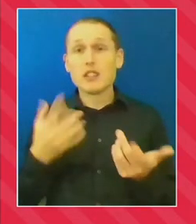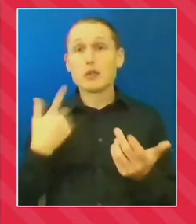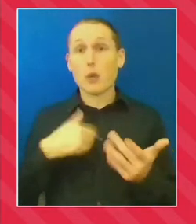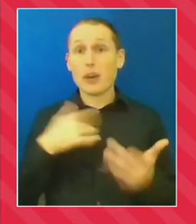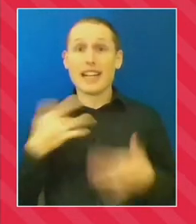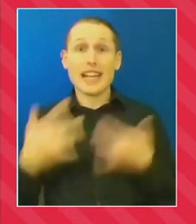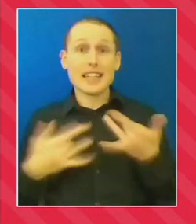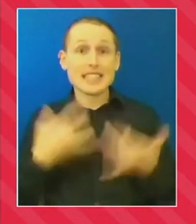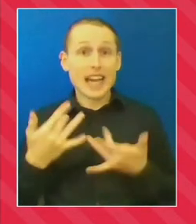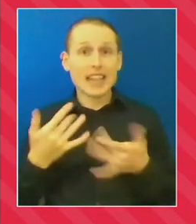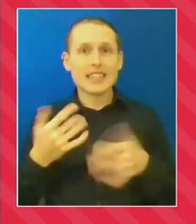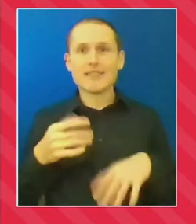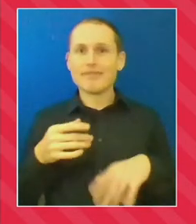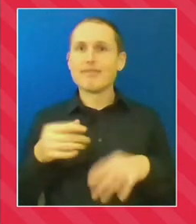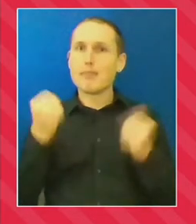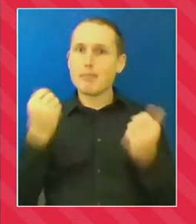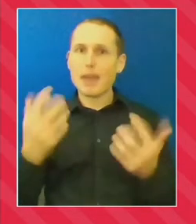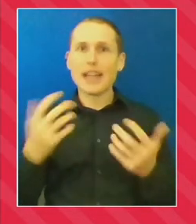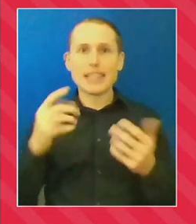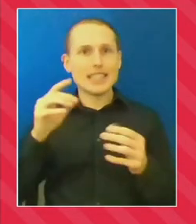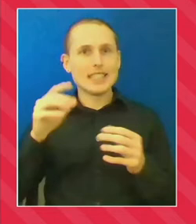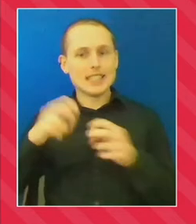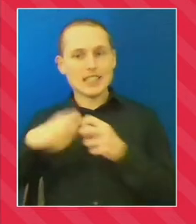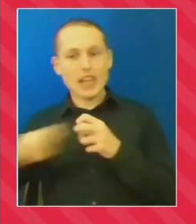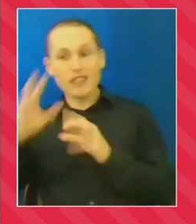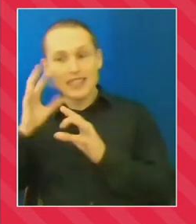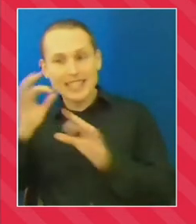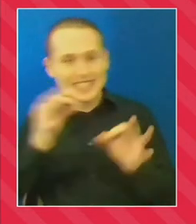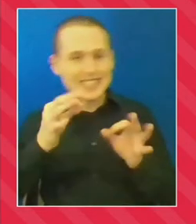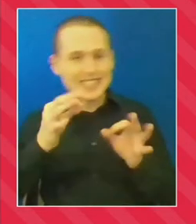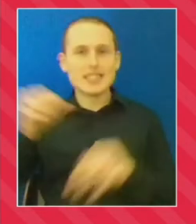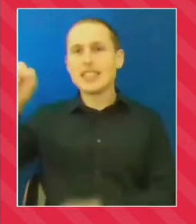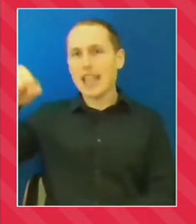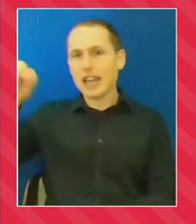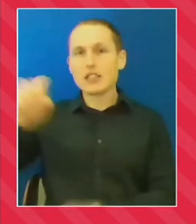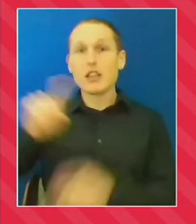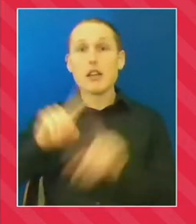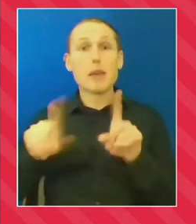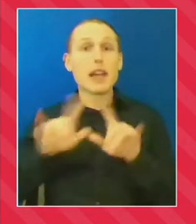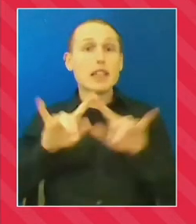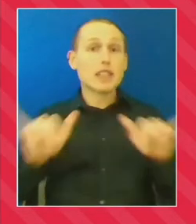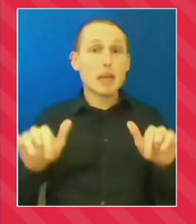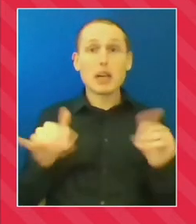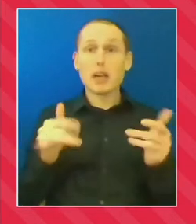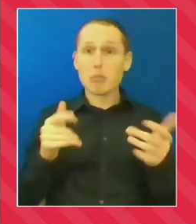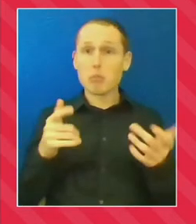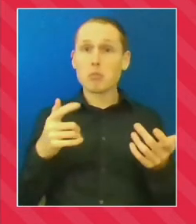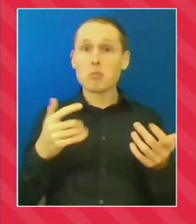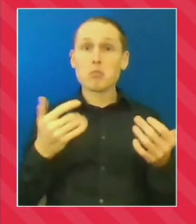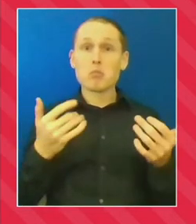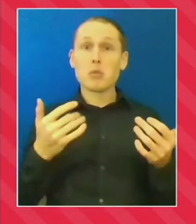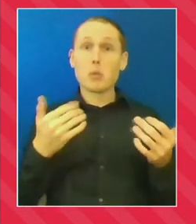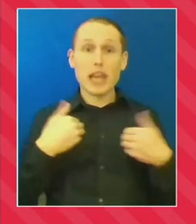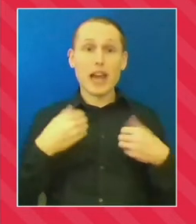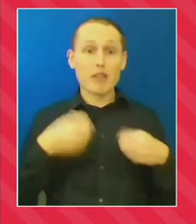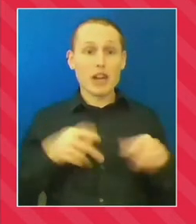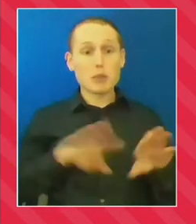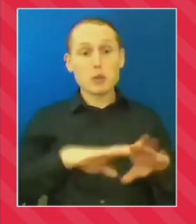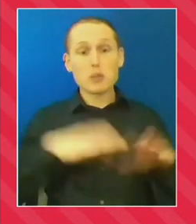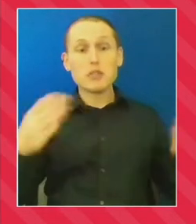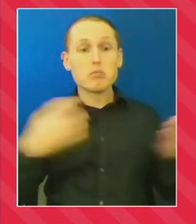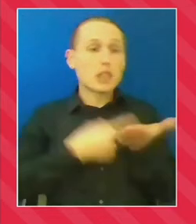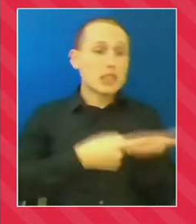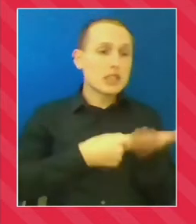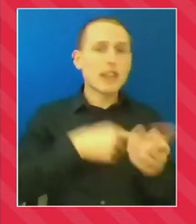tough decisions, it allows us to open up space to have more nutritious foods come through our door. And like you